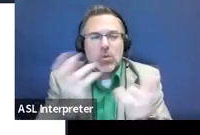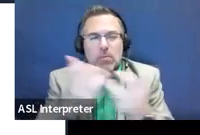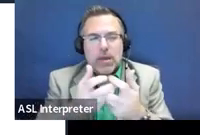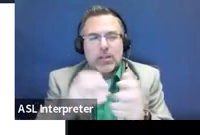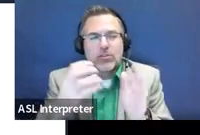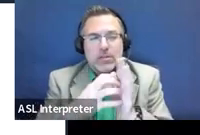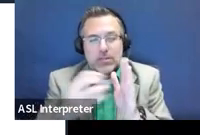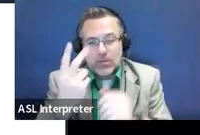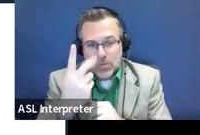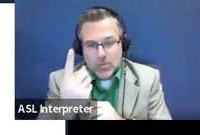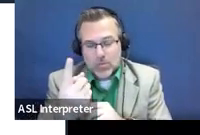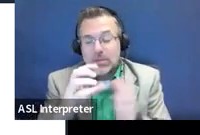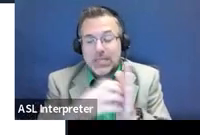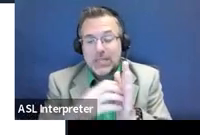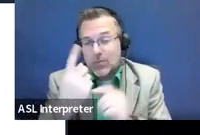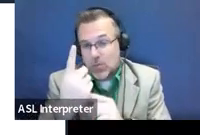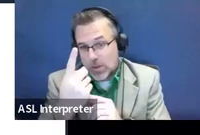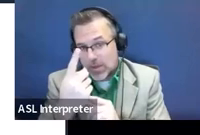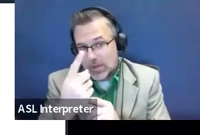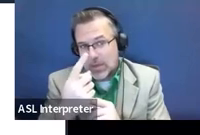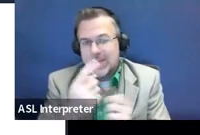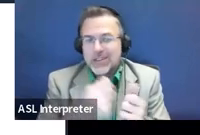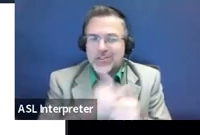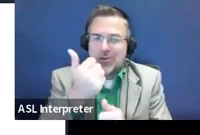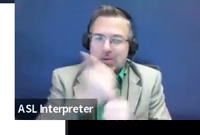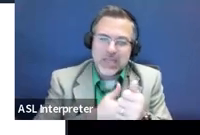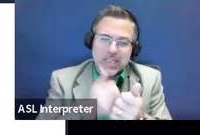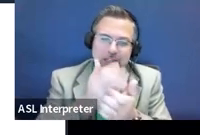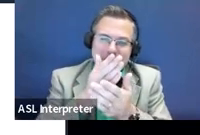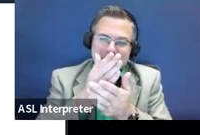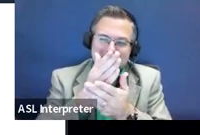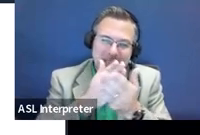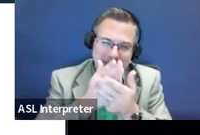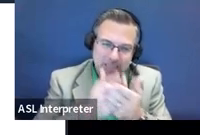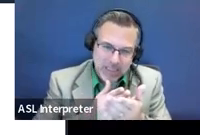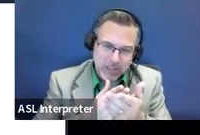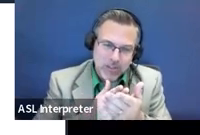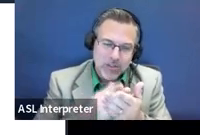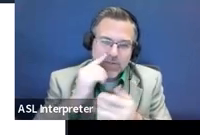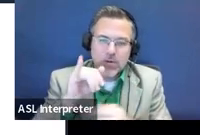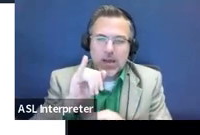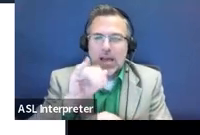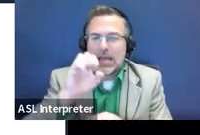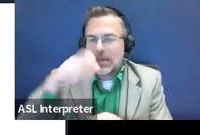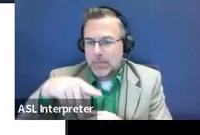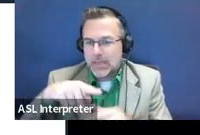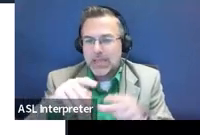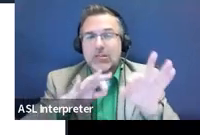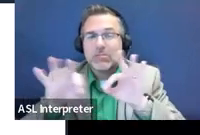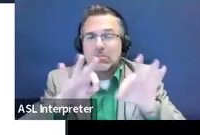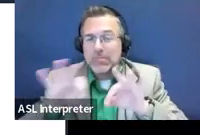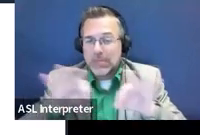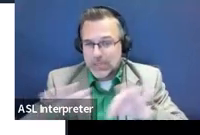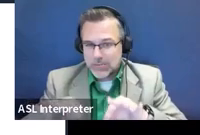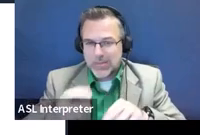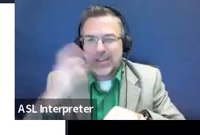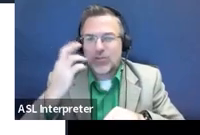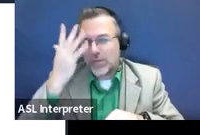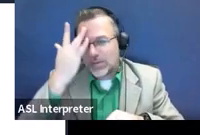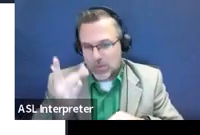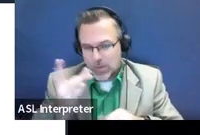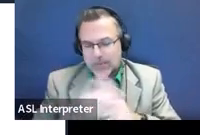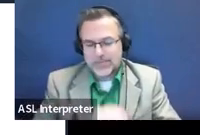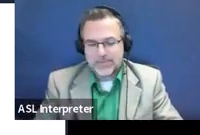section one. So it would be from each piece, each section of the IEP, just explaining why you're doing those